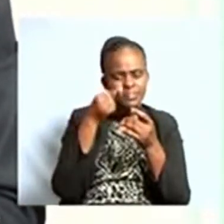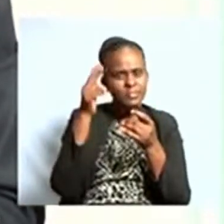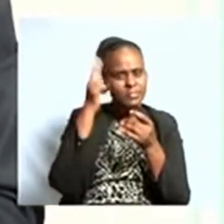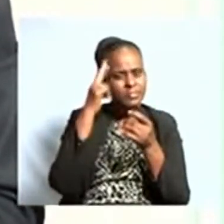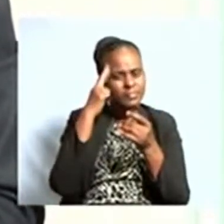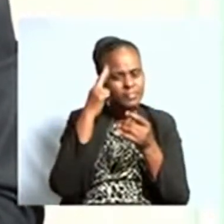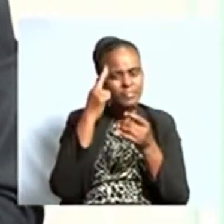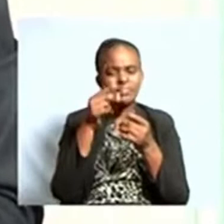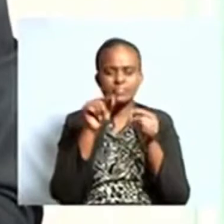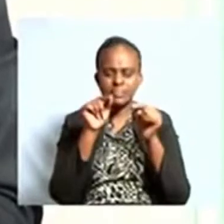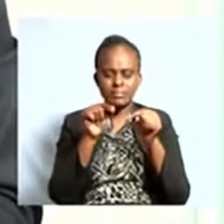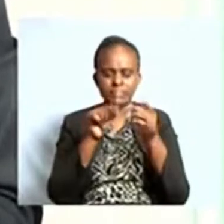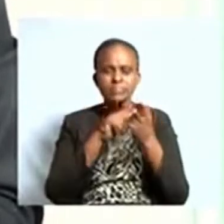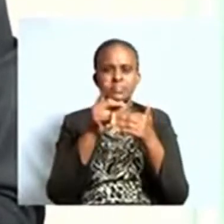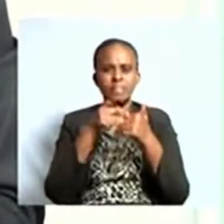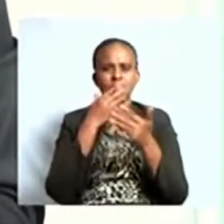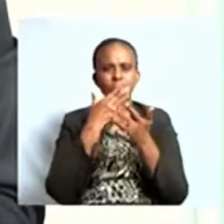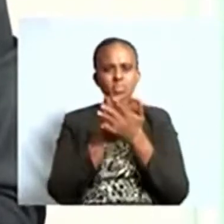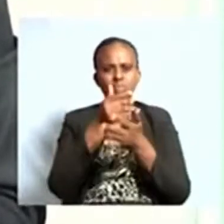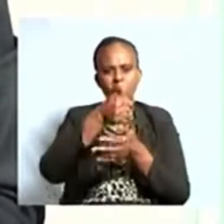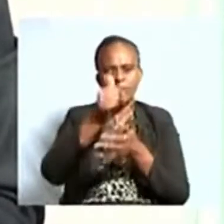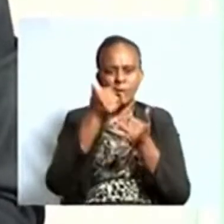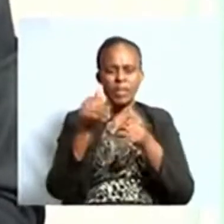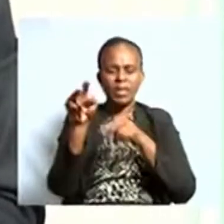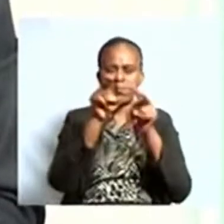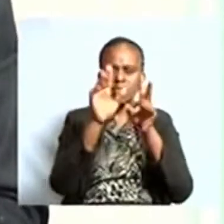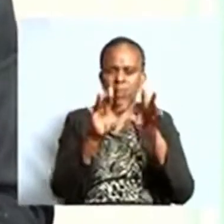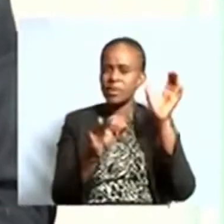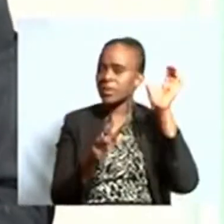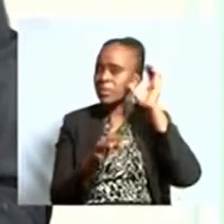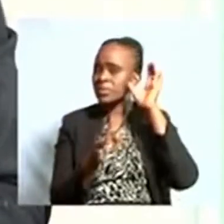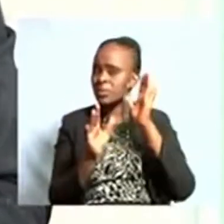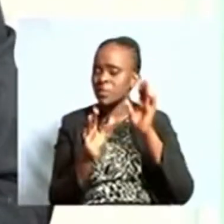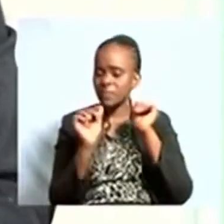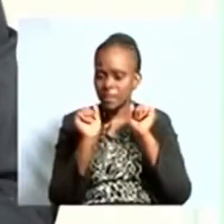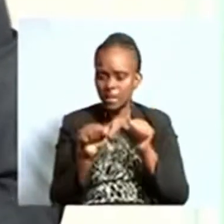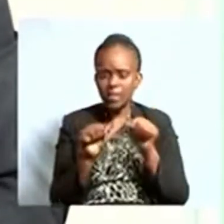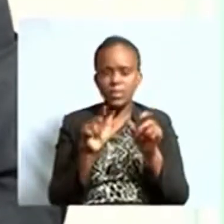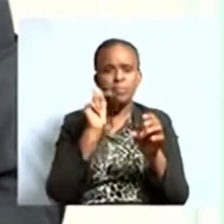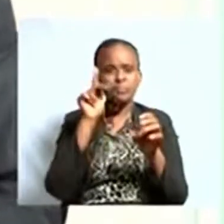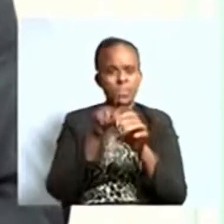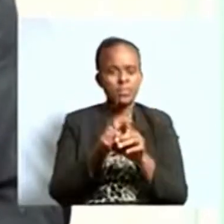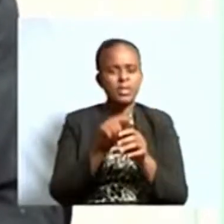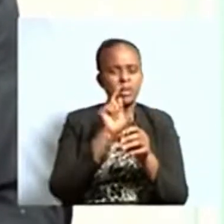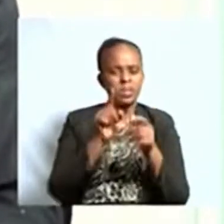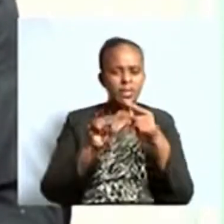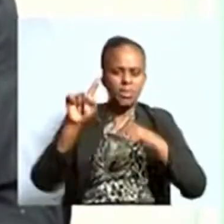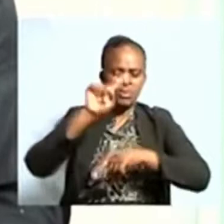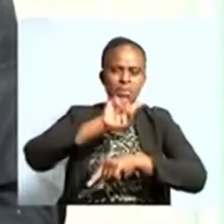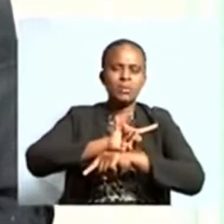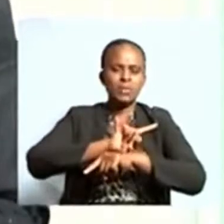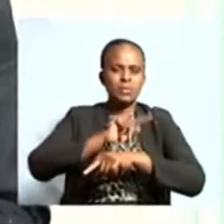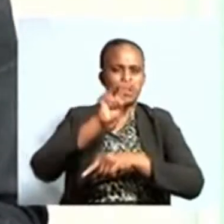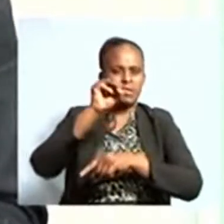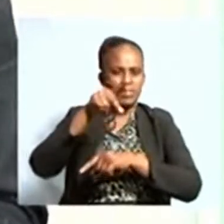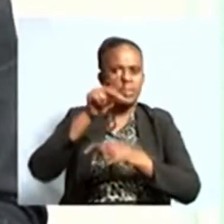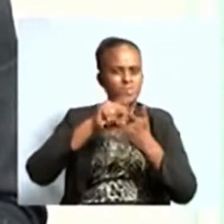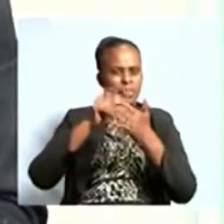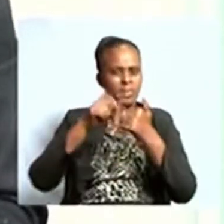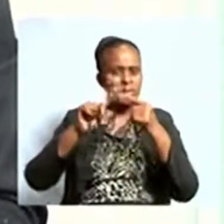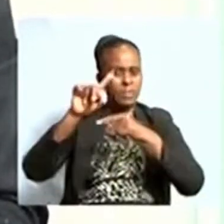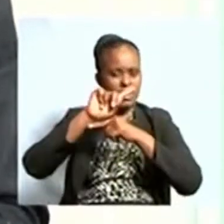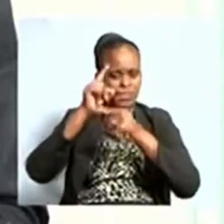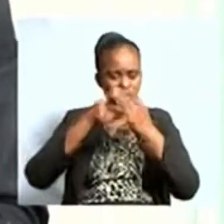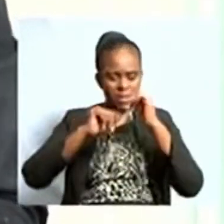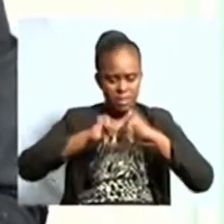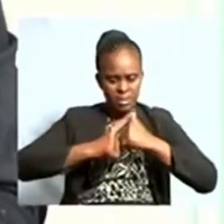it is an interactive program where you, our viewers and our listeners, are able to take part on today's MP's Diary. And today we